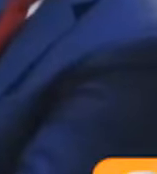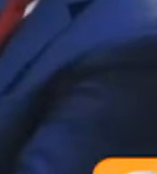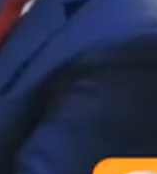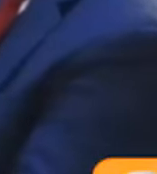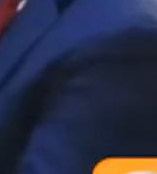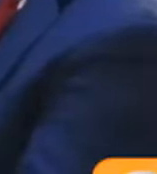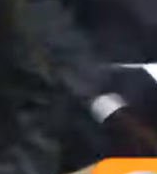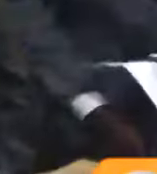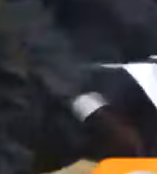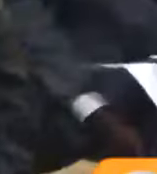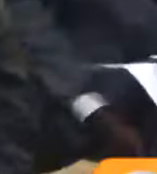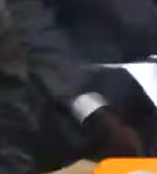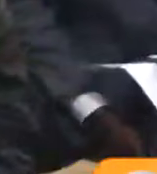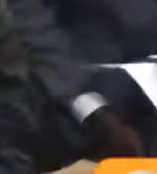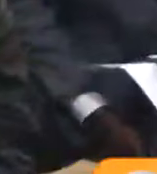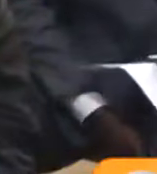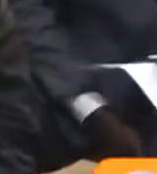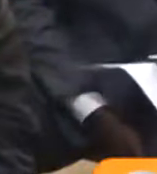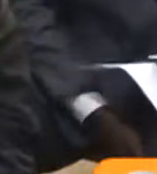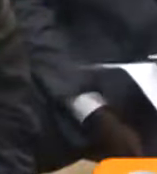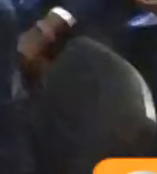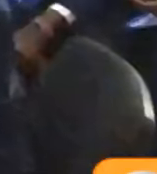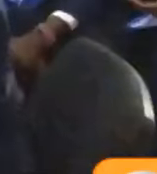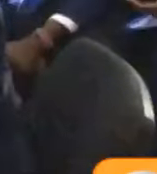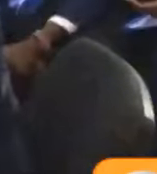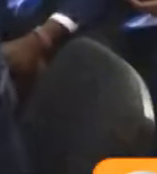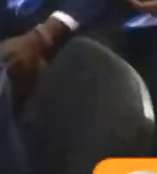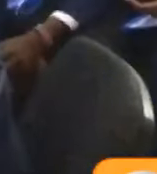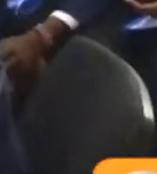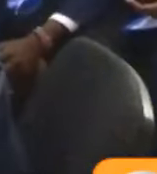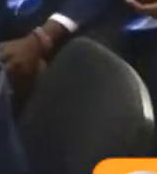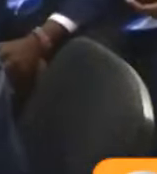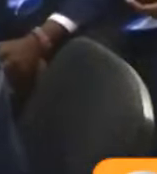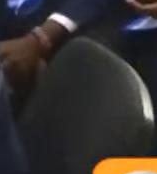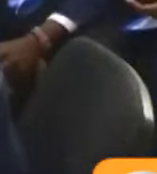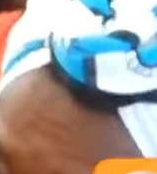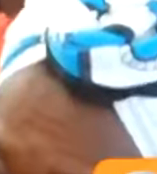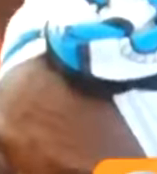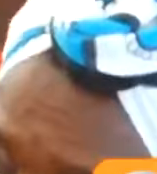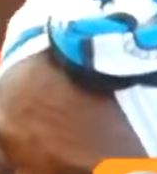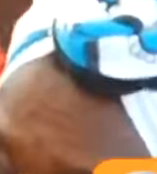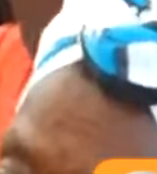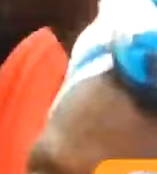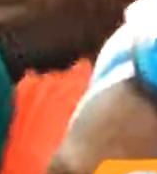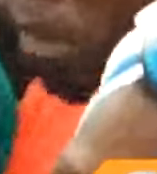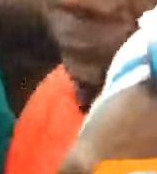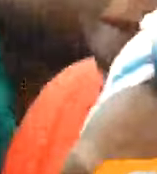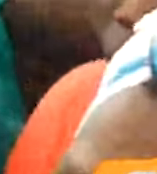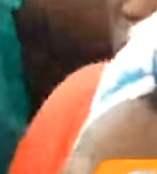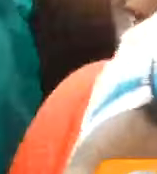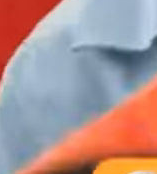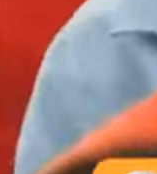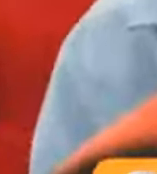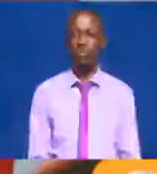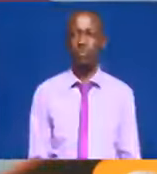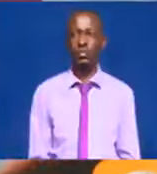CDs, DVDs, books, and pamphlets for use in instigating the commission of a terrorist act. They all denied the charges